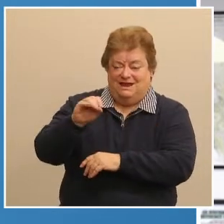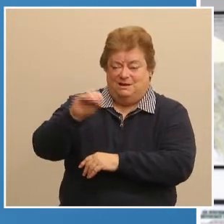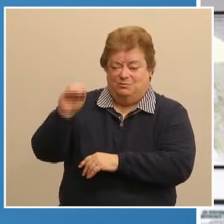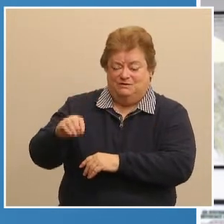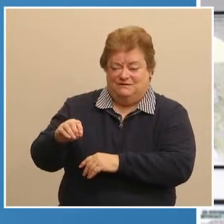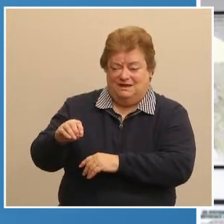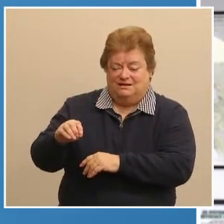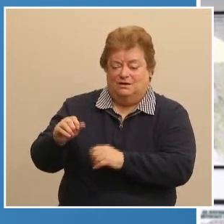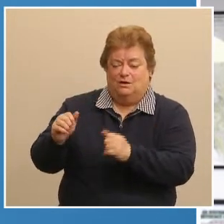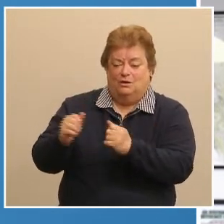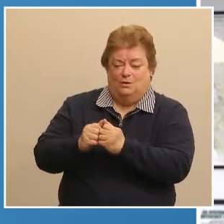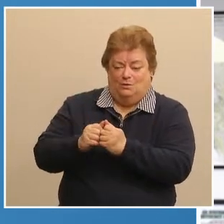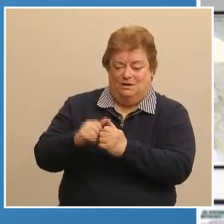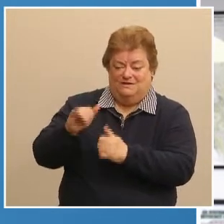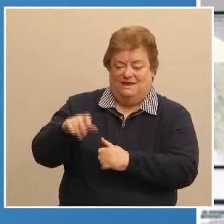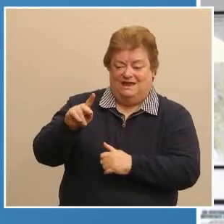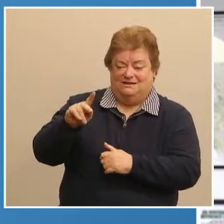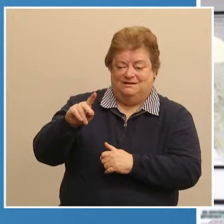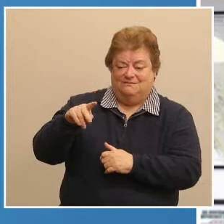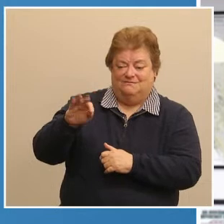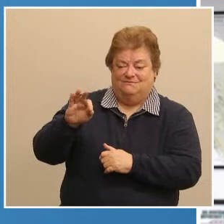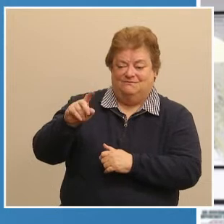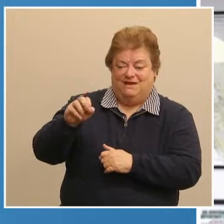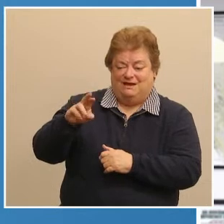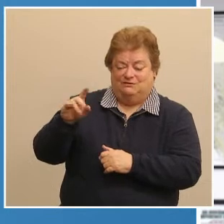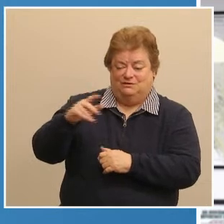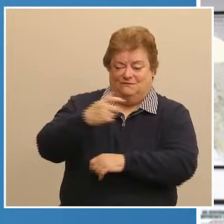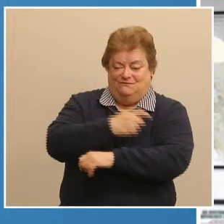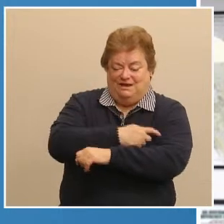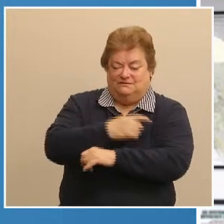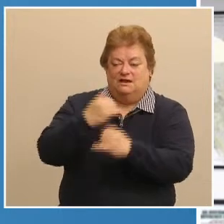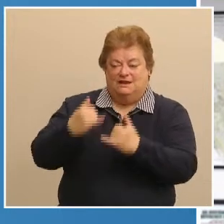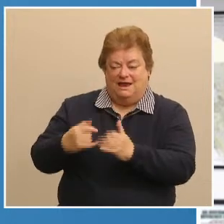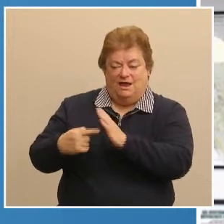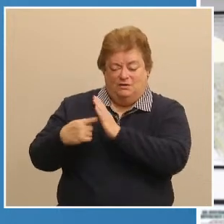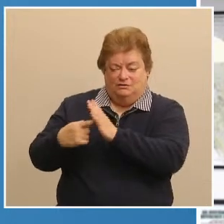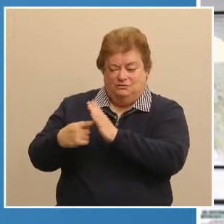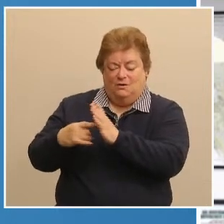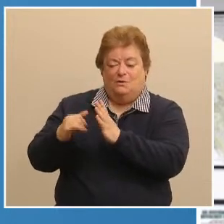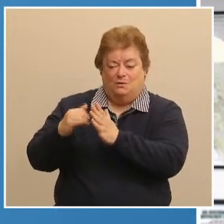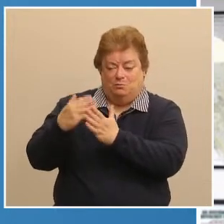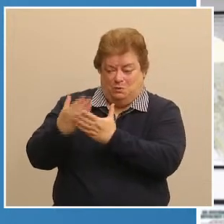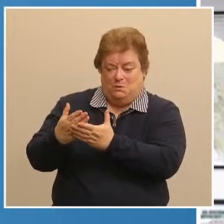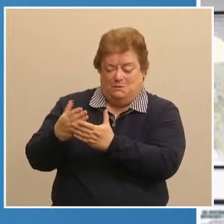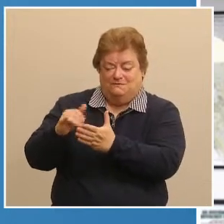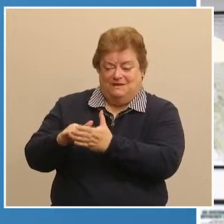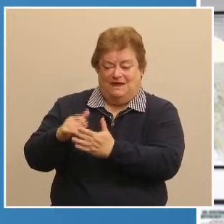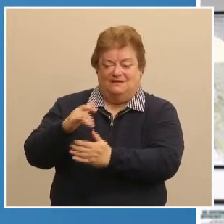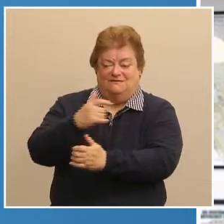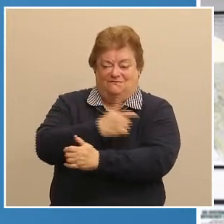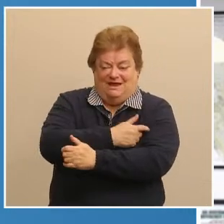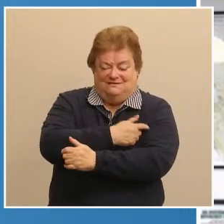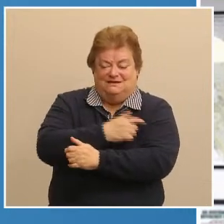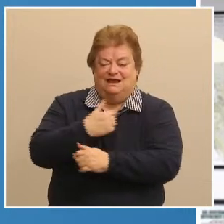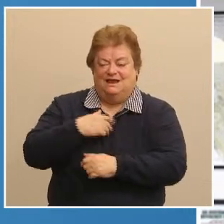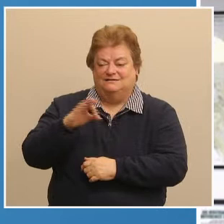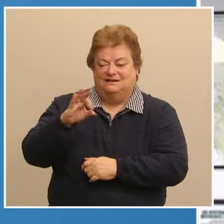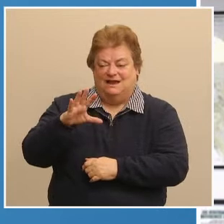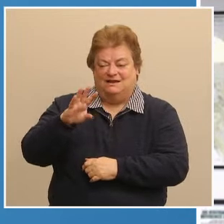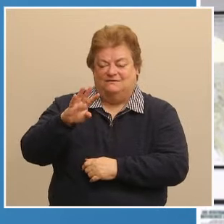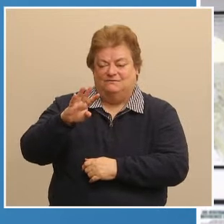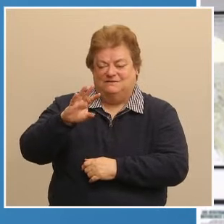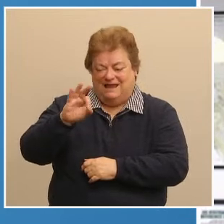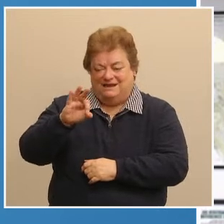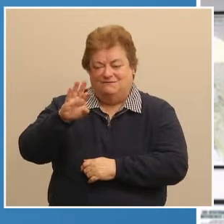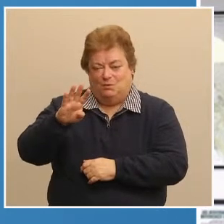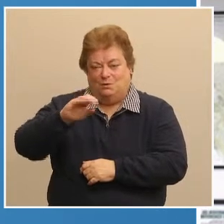population with the Pfizer vaccine, recently demonstrated that the vaccine has 94%